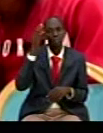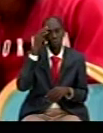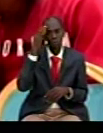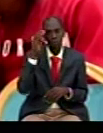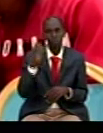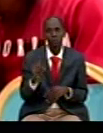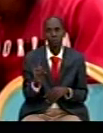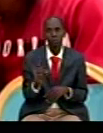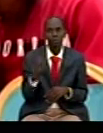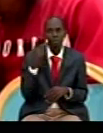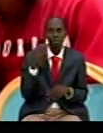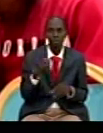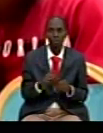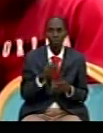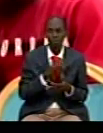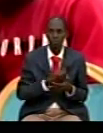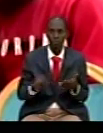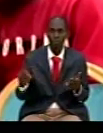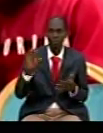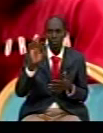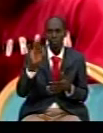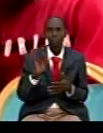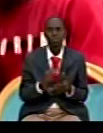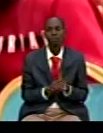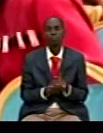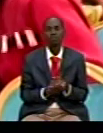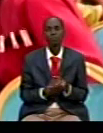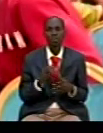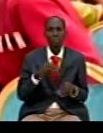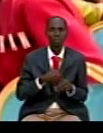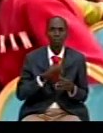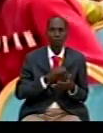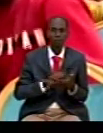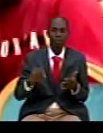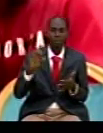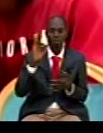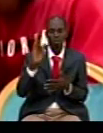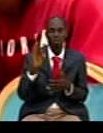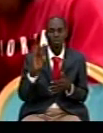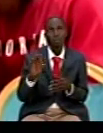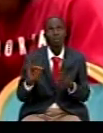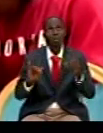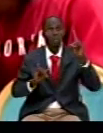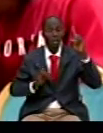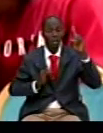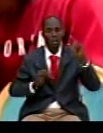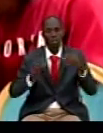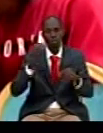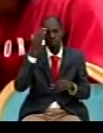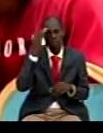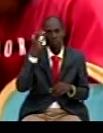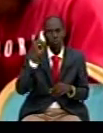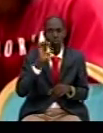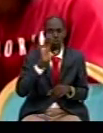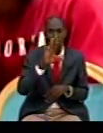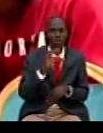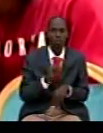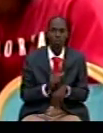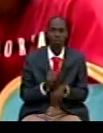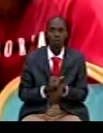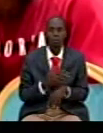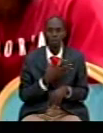Look at verse 9. In verse 9, I know thy works and